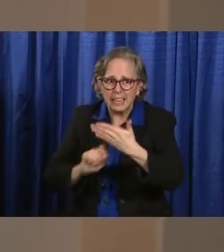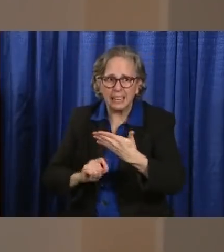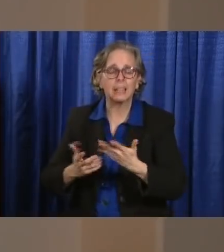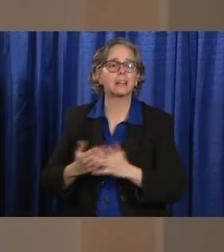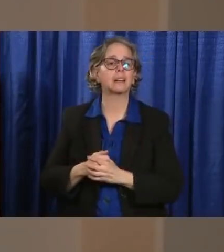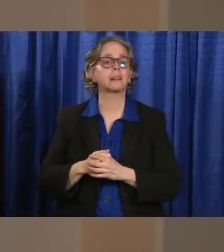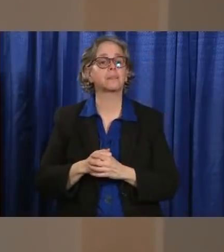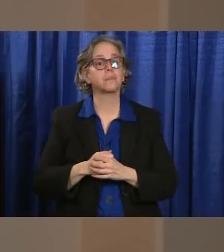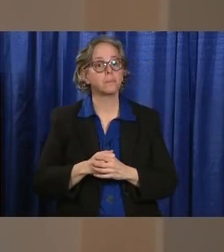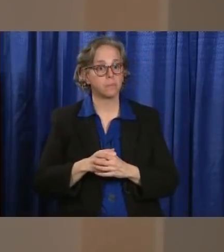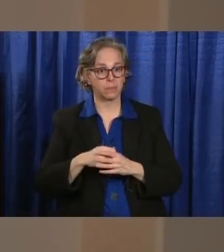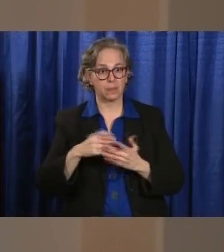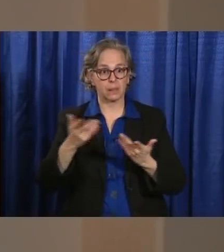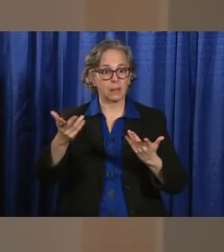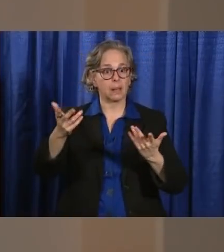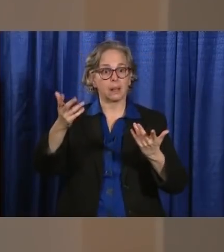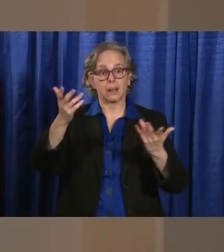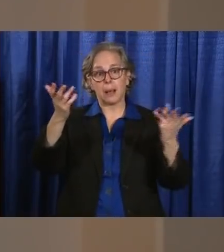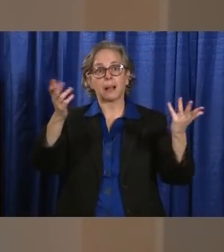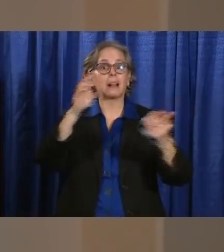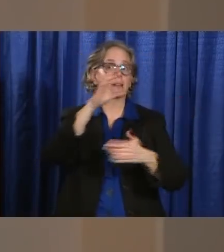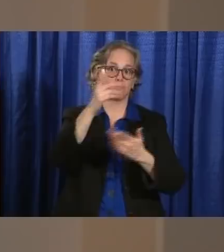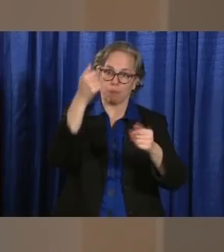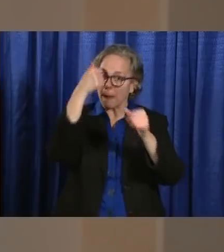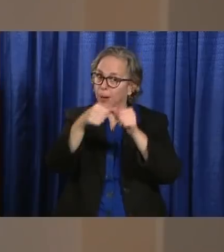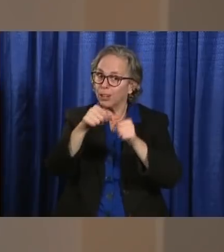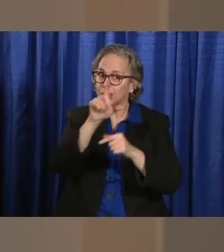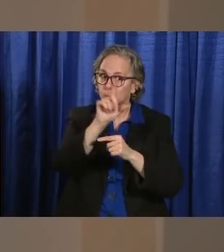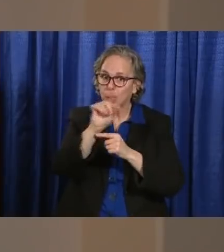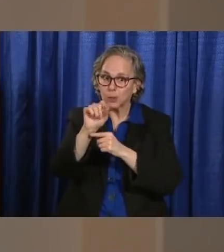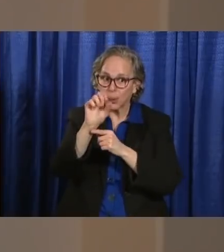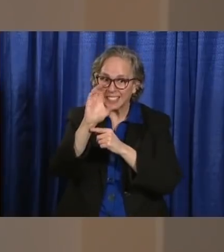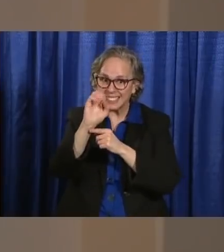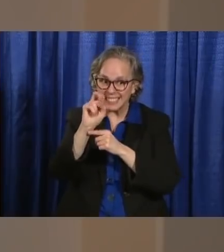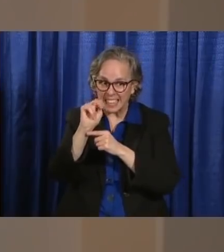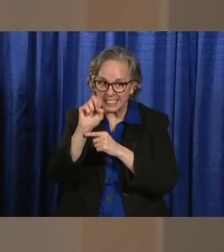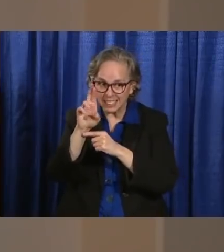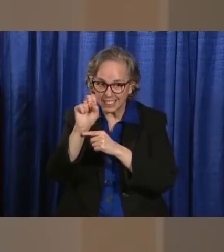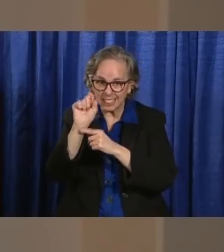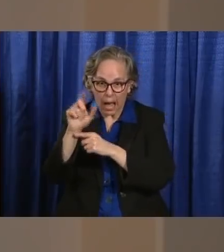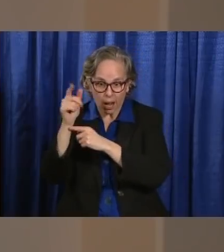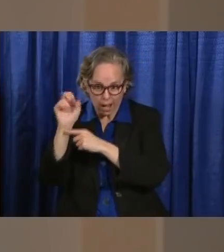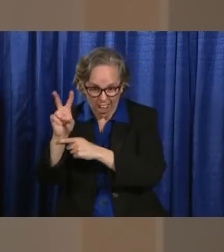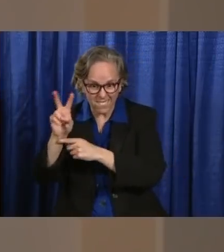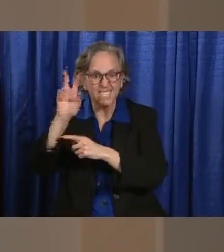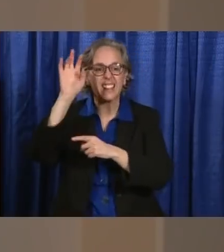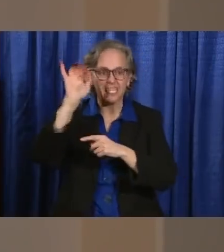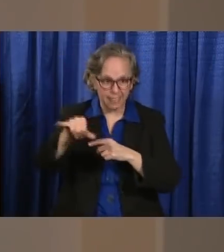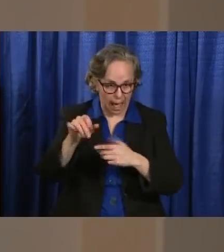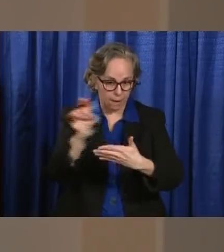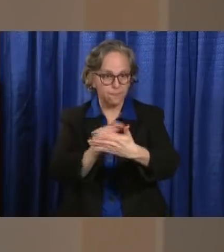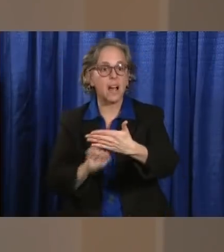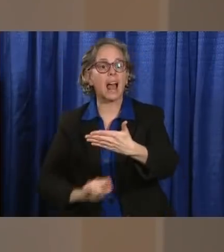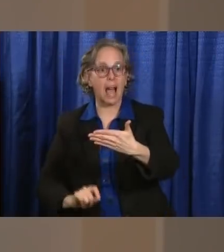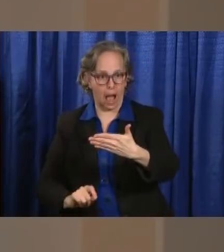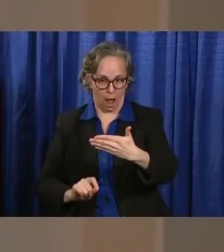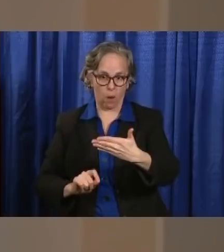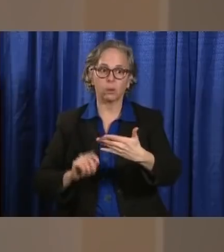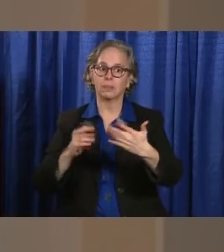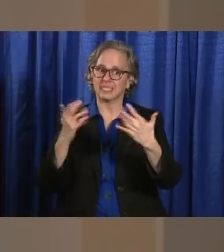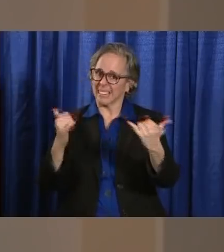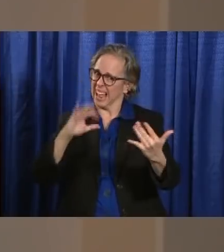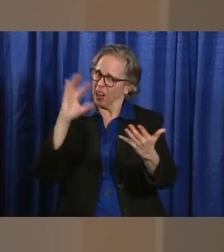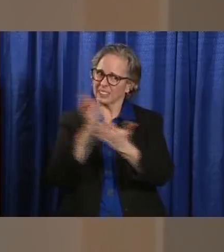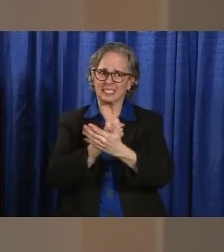census.gov. We need people to fill out their census forms and get those in. Very helpful as well. Additionally, a